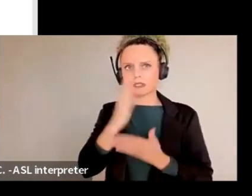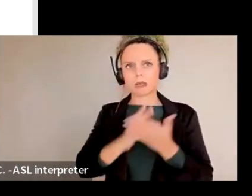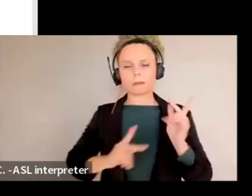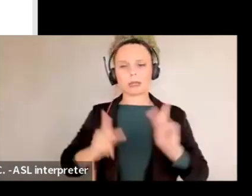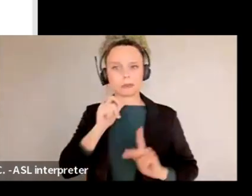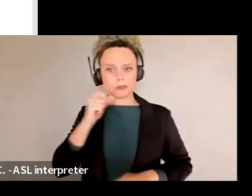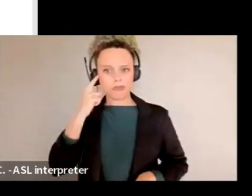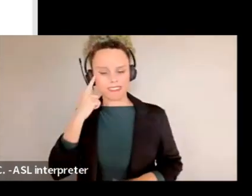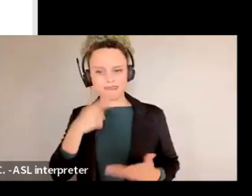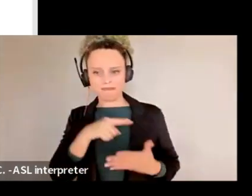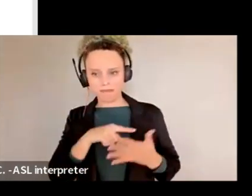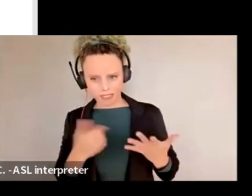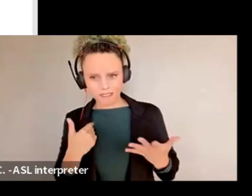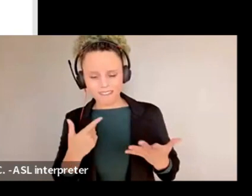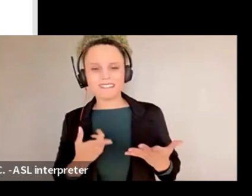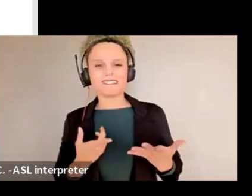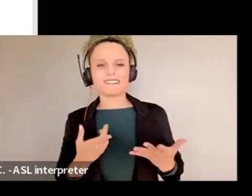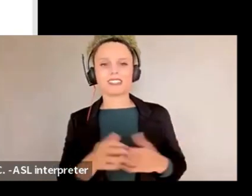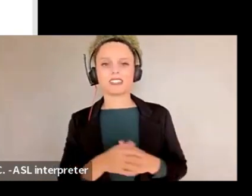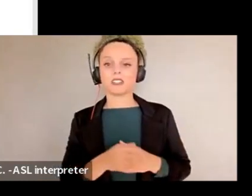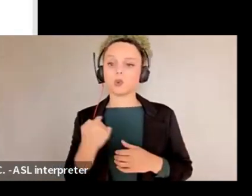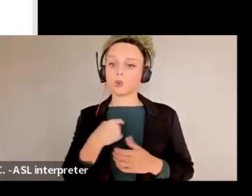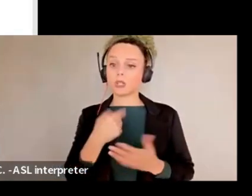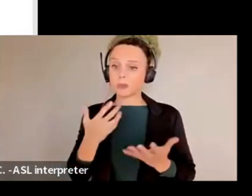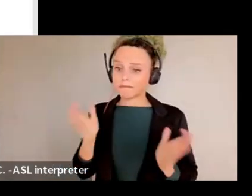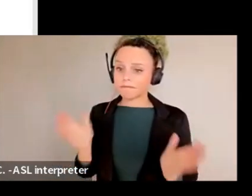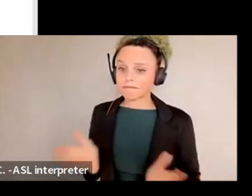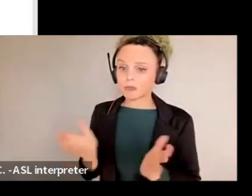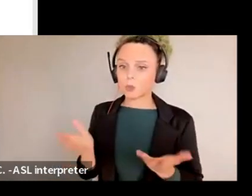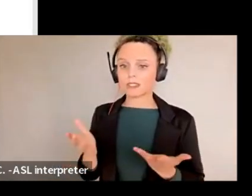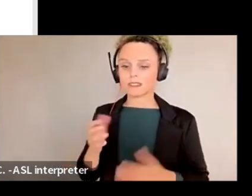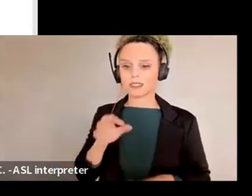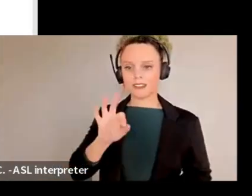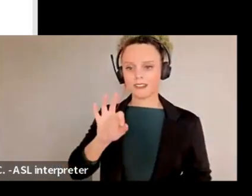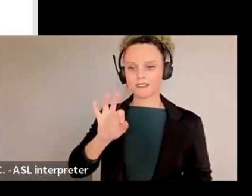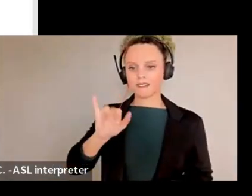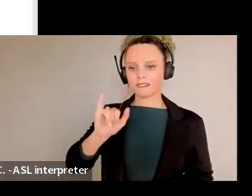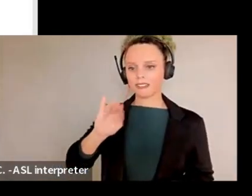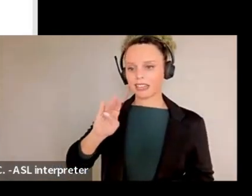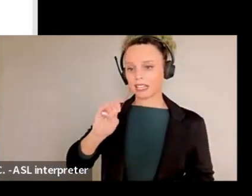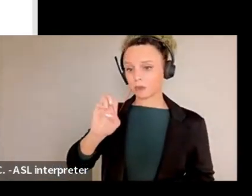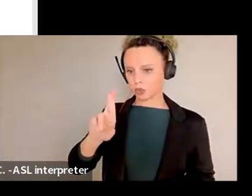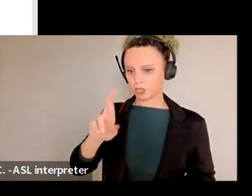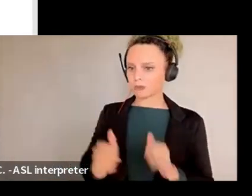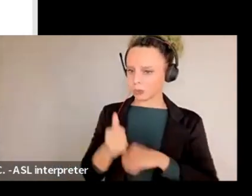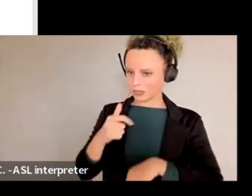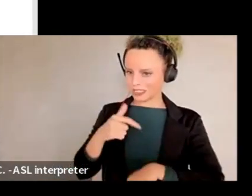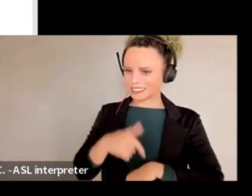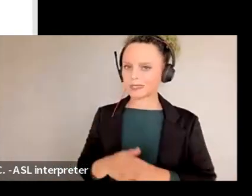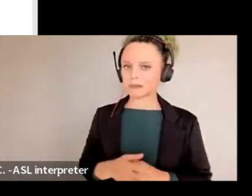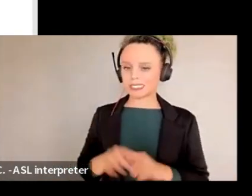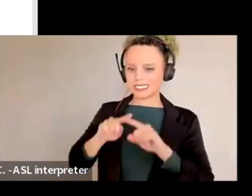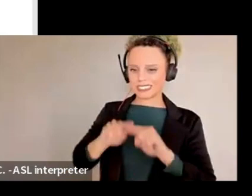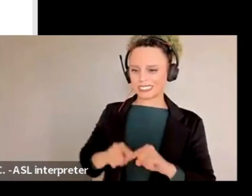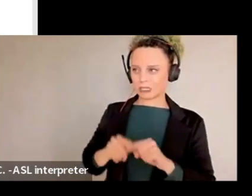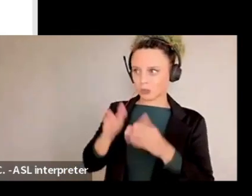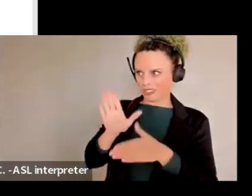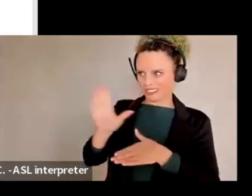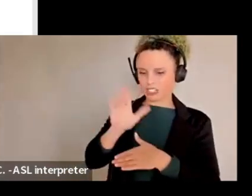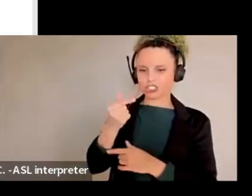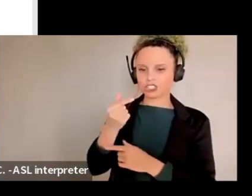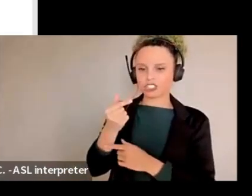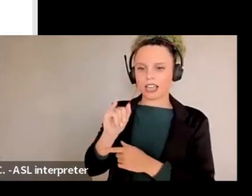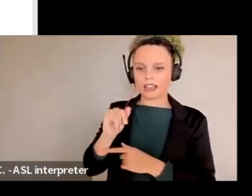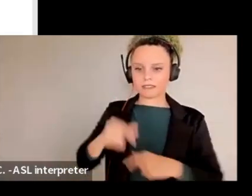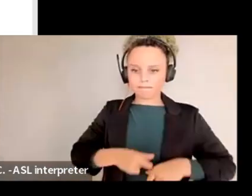coffee, and tea are all sources of water that people don't always think about. We also want to